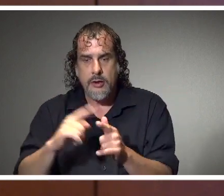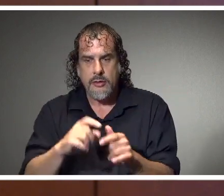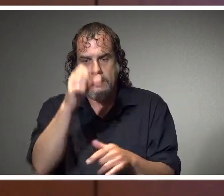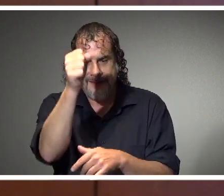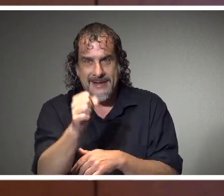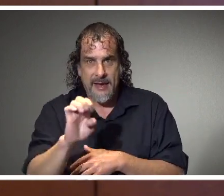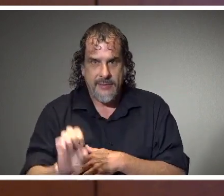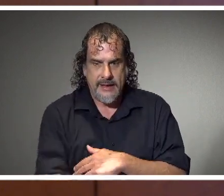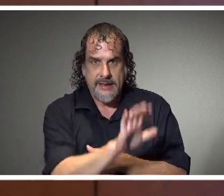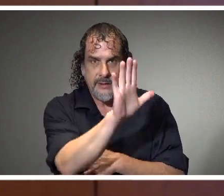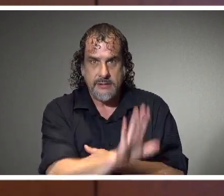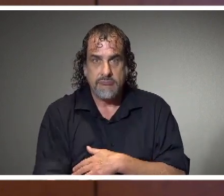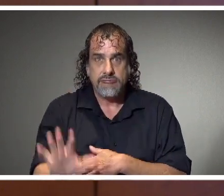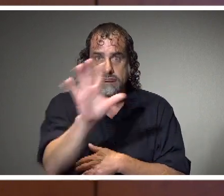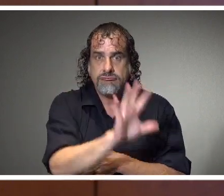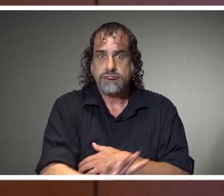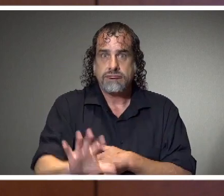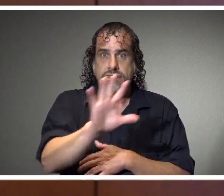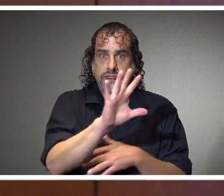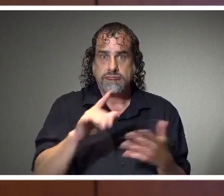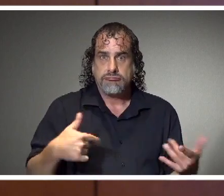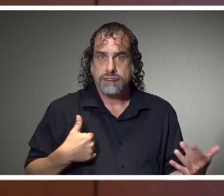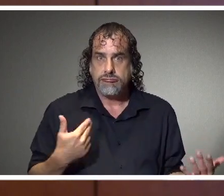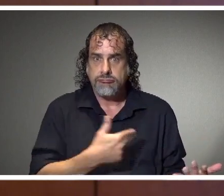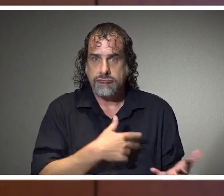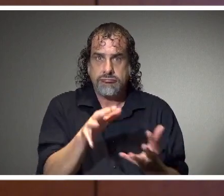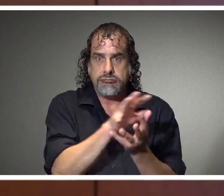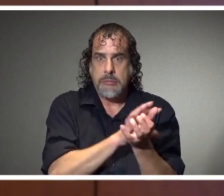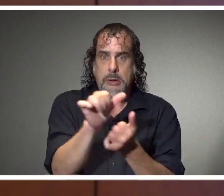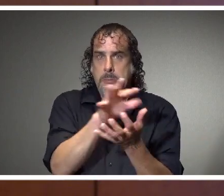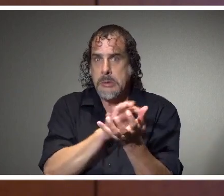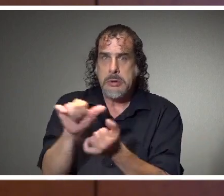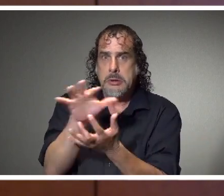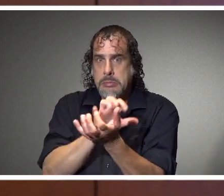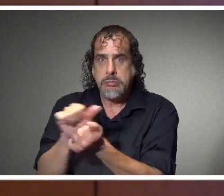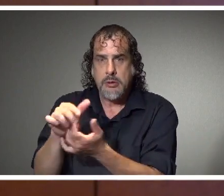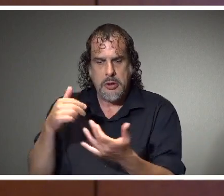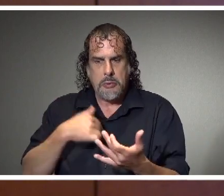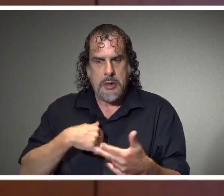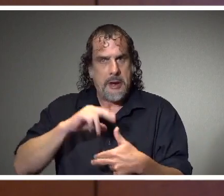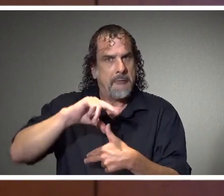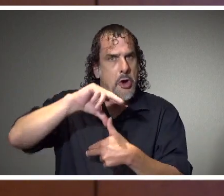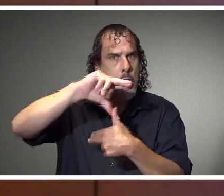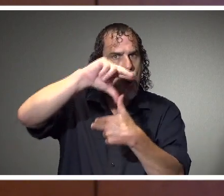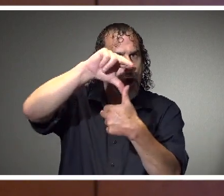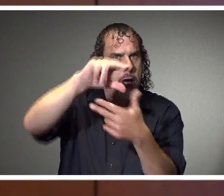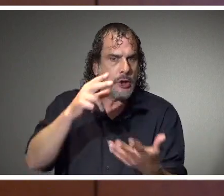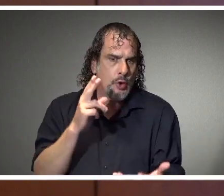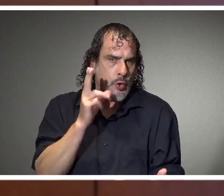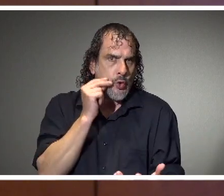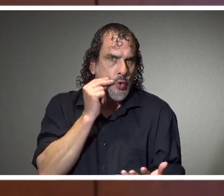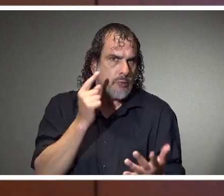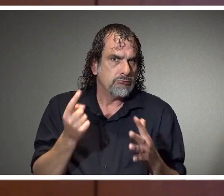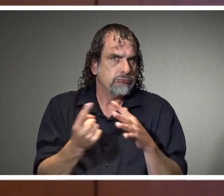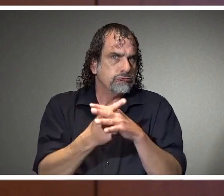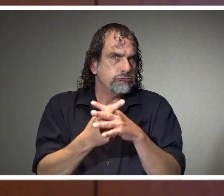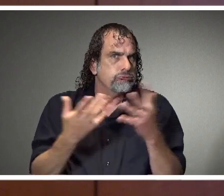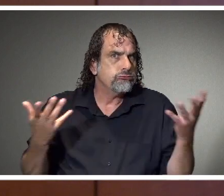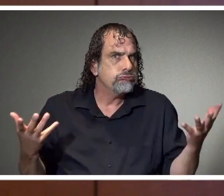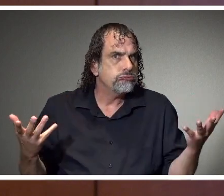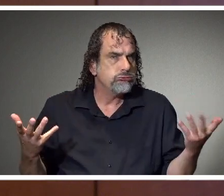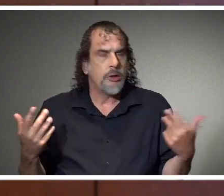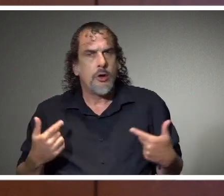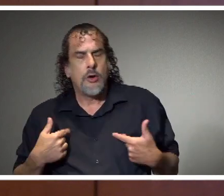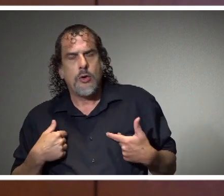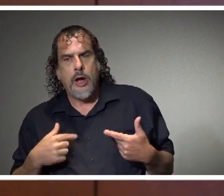Southeastern Conference of Disasters. We're in prime hurricane season, so we need to focus on that. And